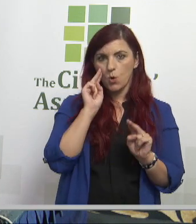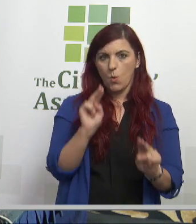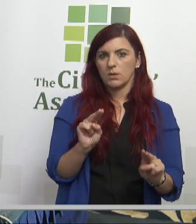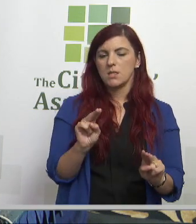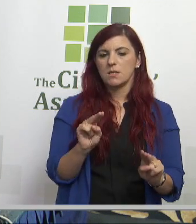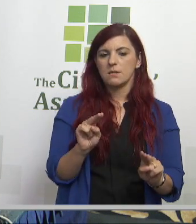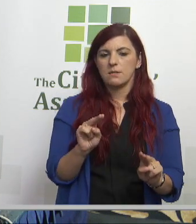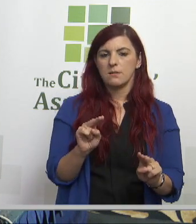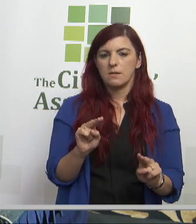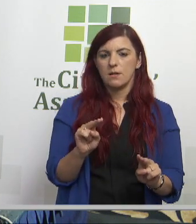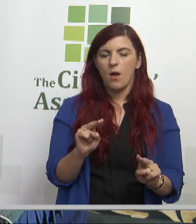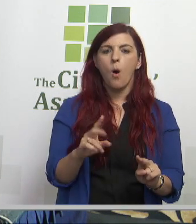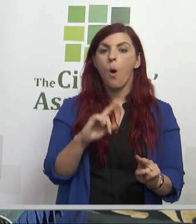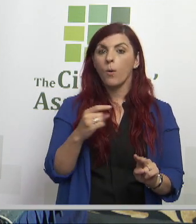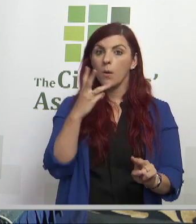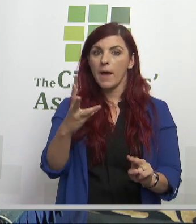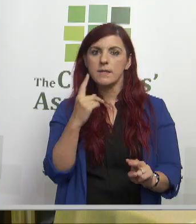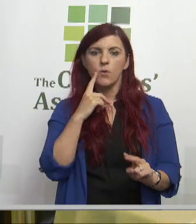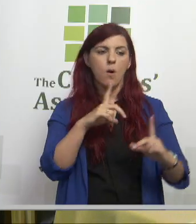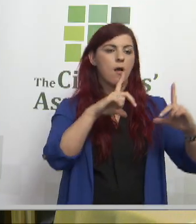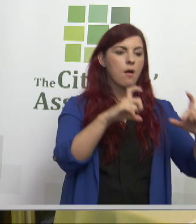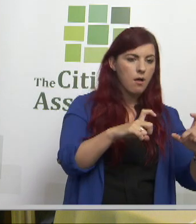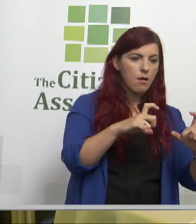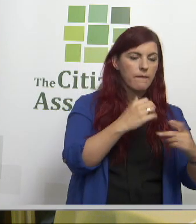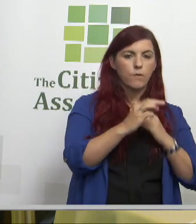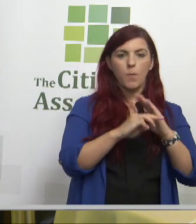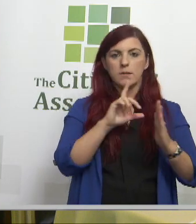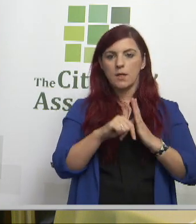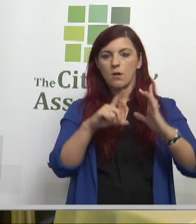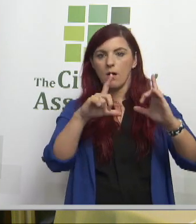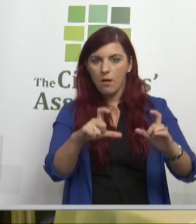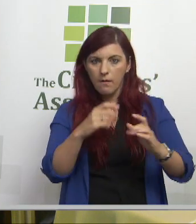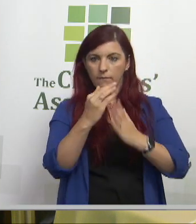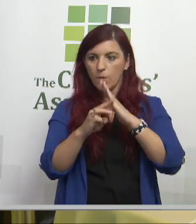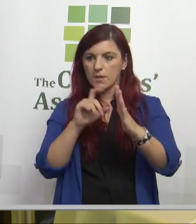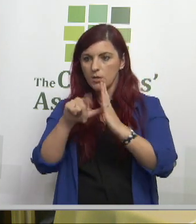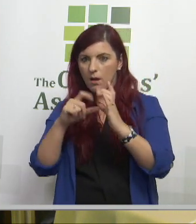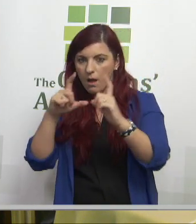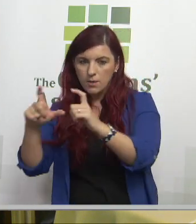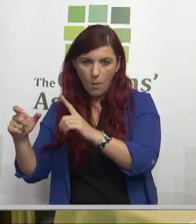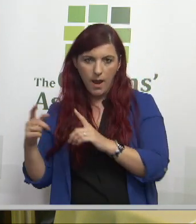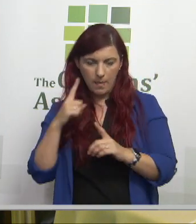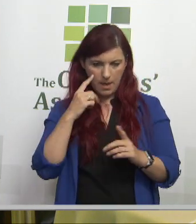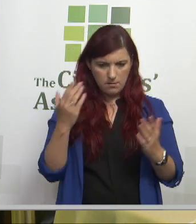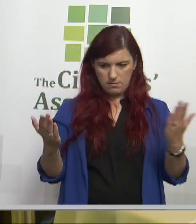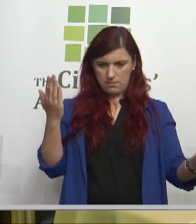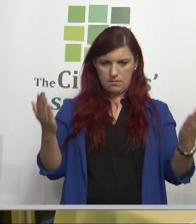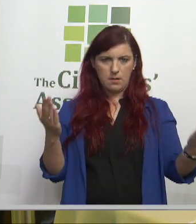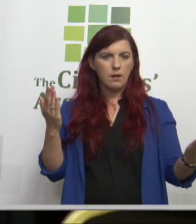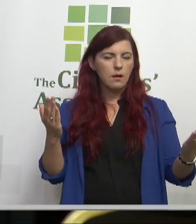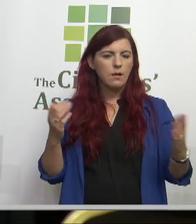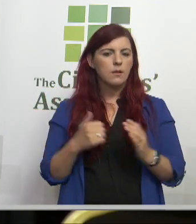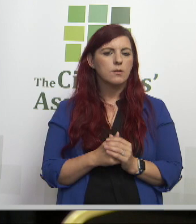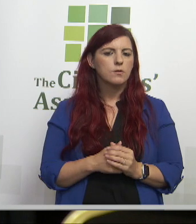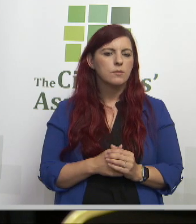these periodic snapshot checks and then look back at your previous data. So I'm going to look at a few